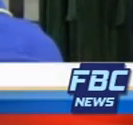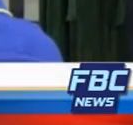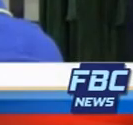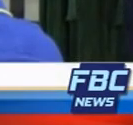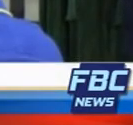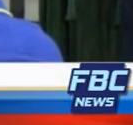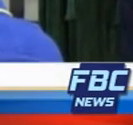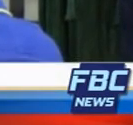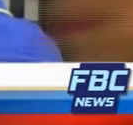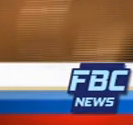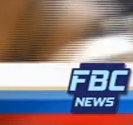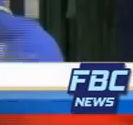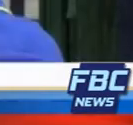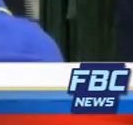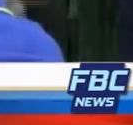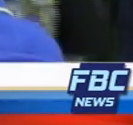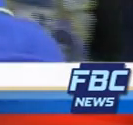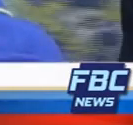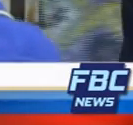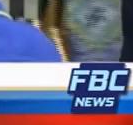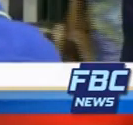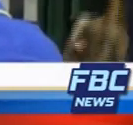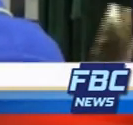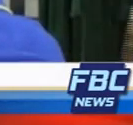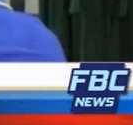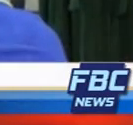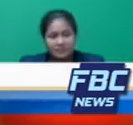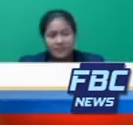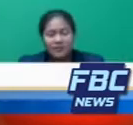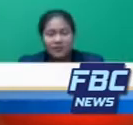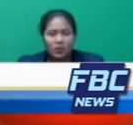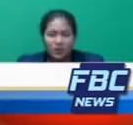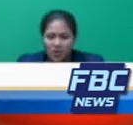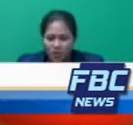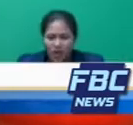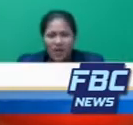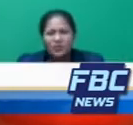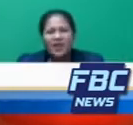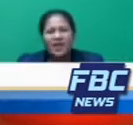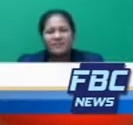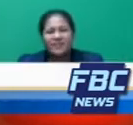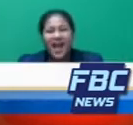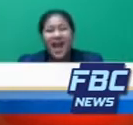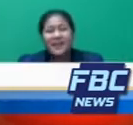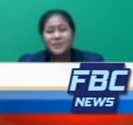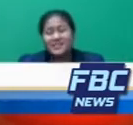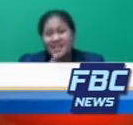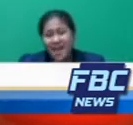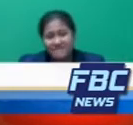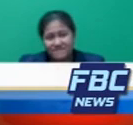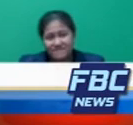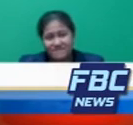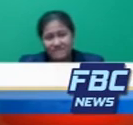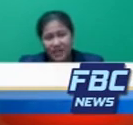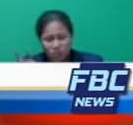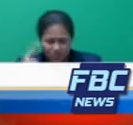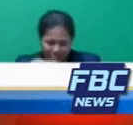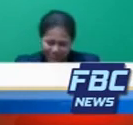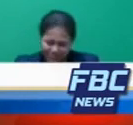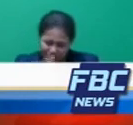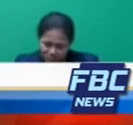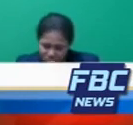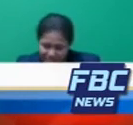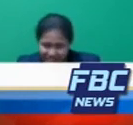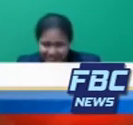retirement fund to buy a home previously. We want to have the RBF have an oversight over these accounts because homes are